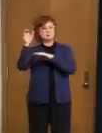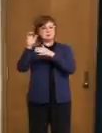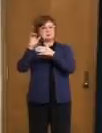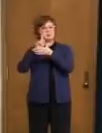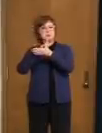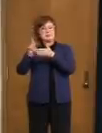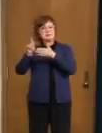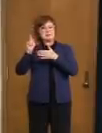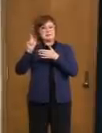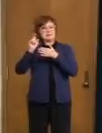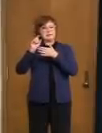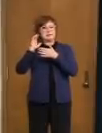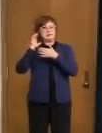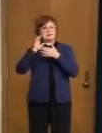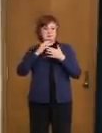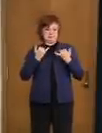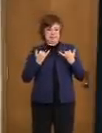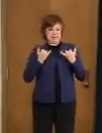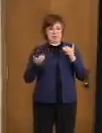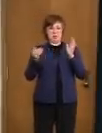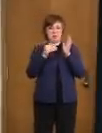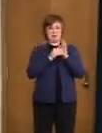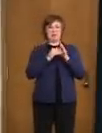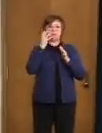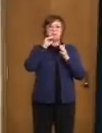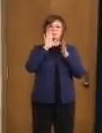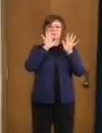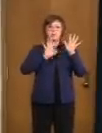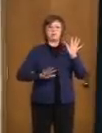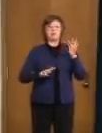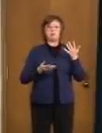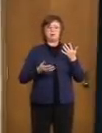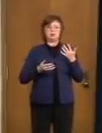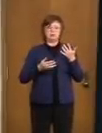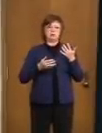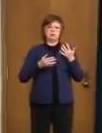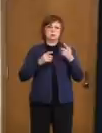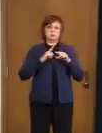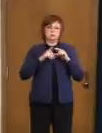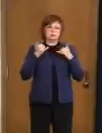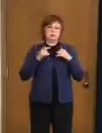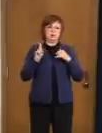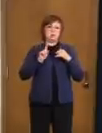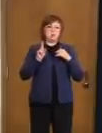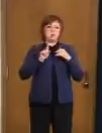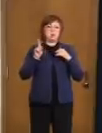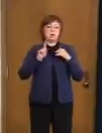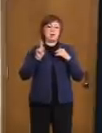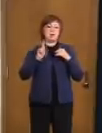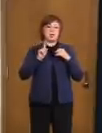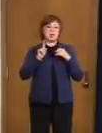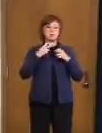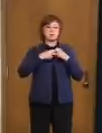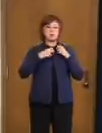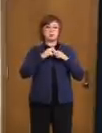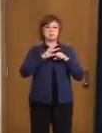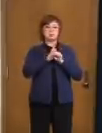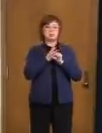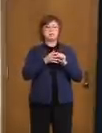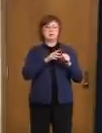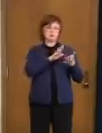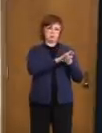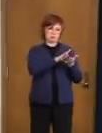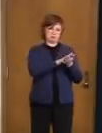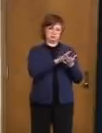keep taking advantage of the outdoors. But unfortunately, we're seeing importation to schools, because certain households decided to have large